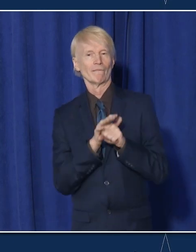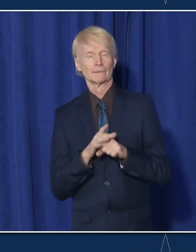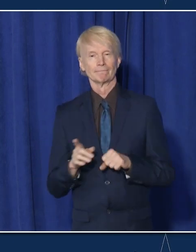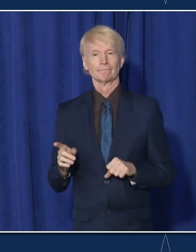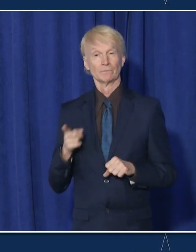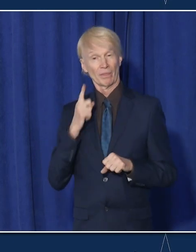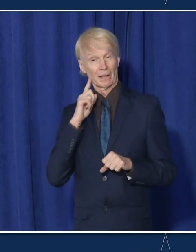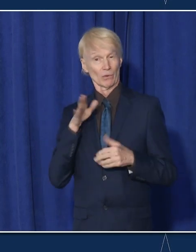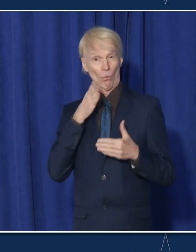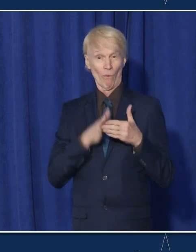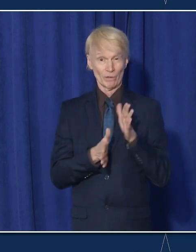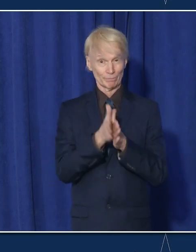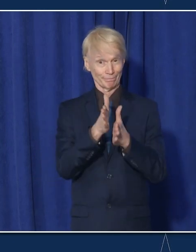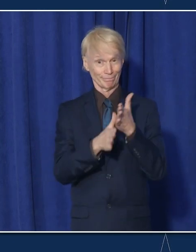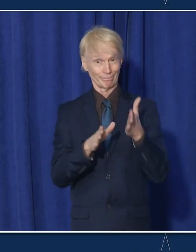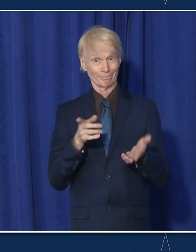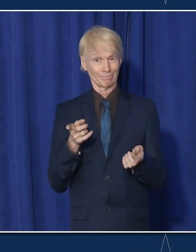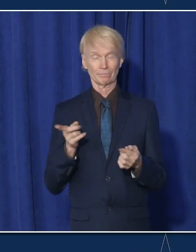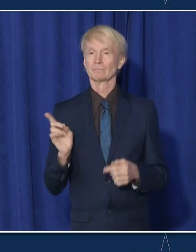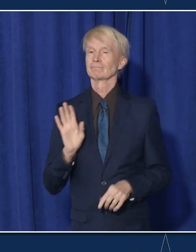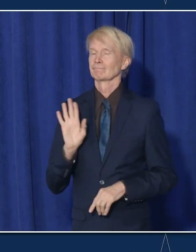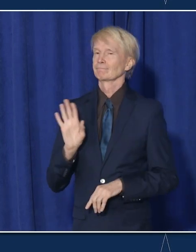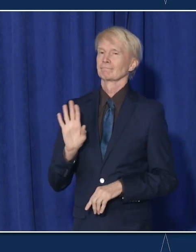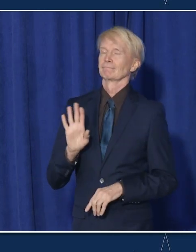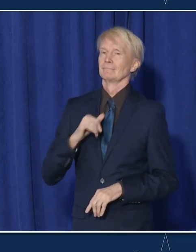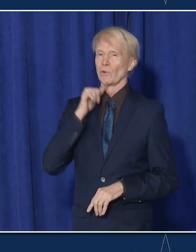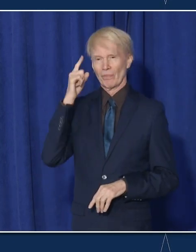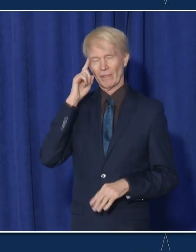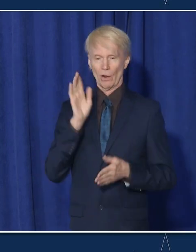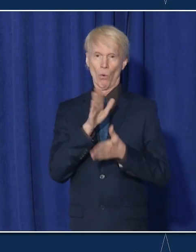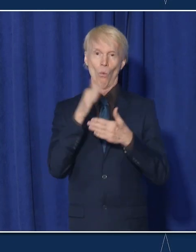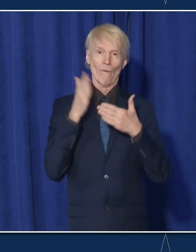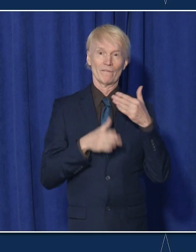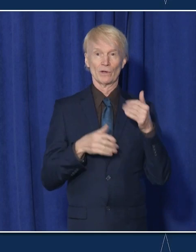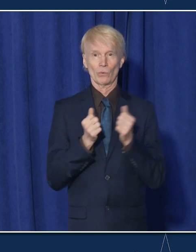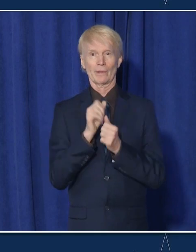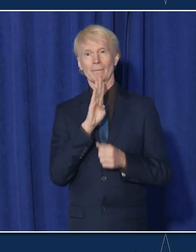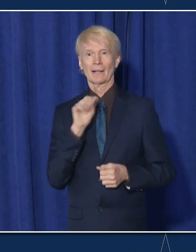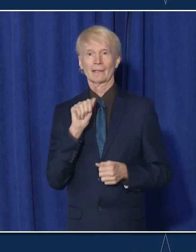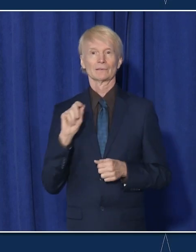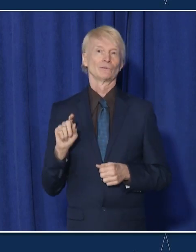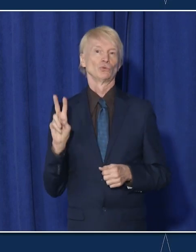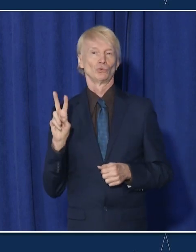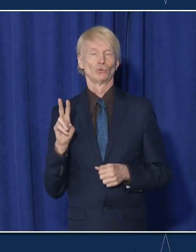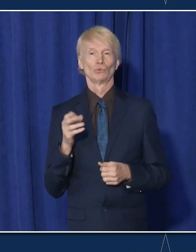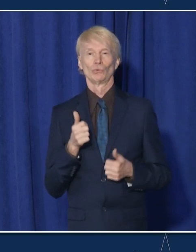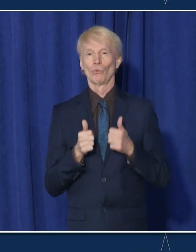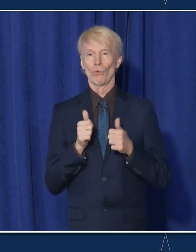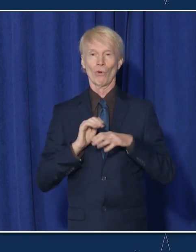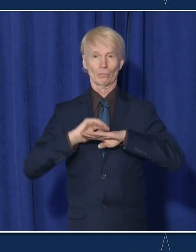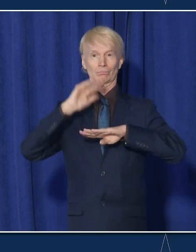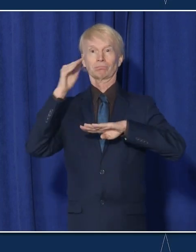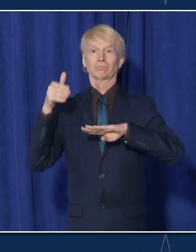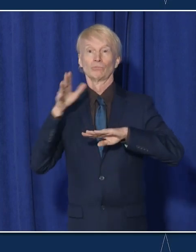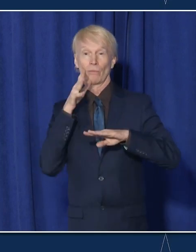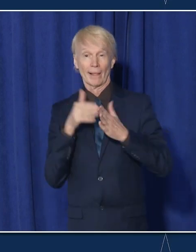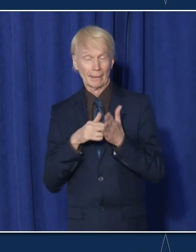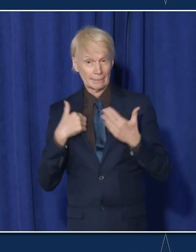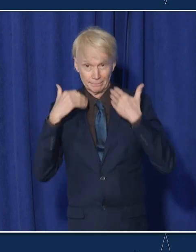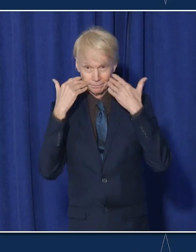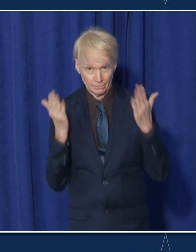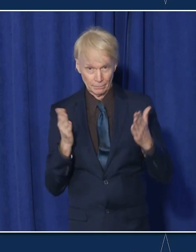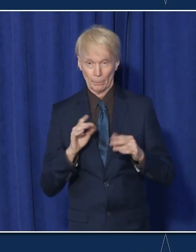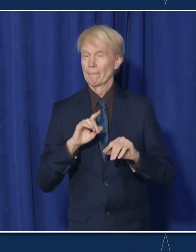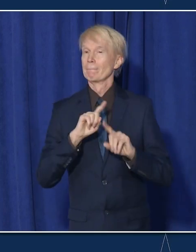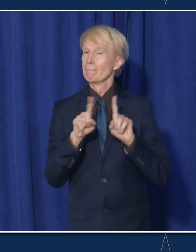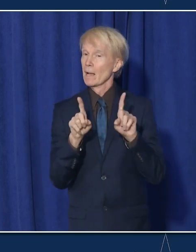over the hump, probably, in terms of this increase in cases or with BA2. I don't, of course, know for sure, but looking ahead to